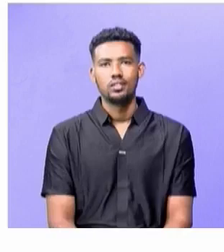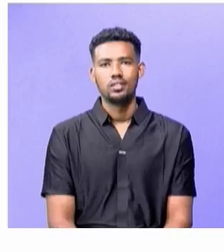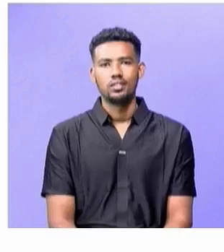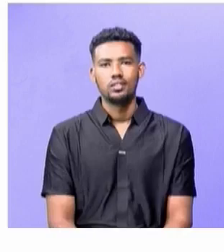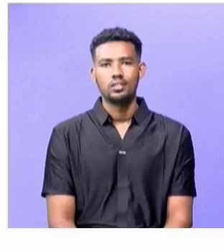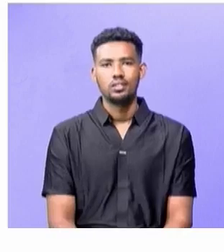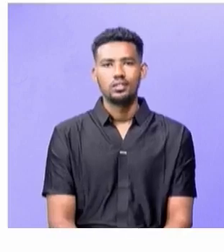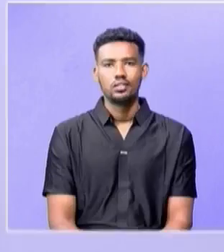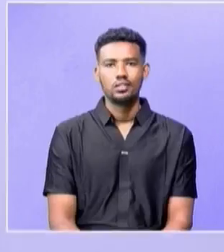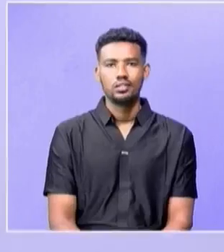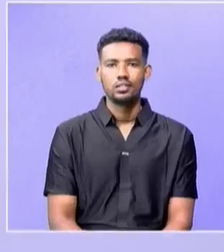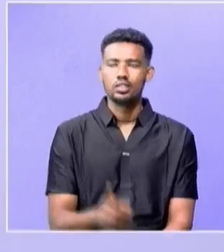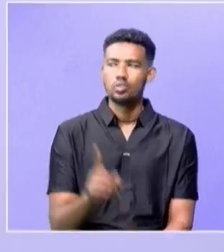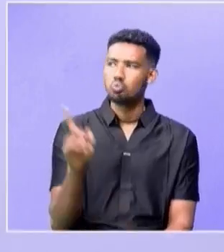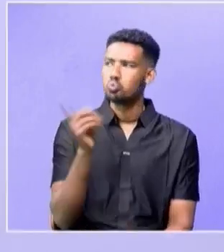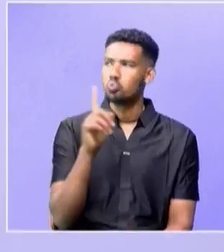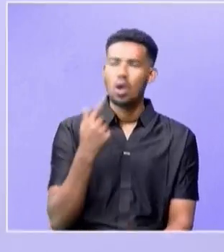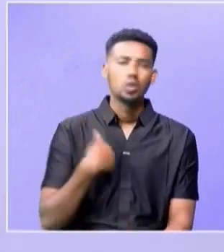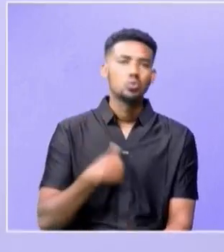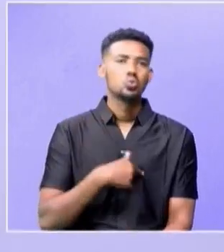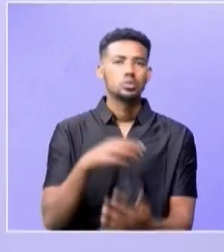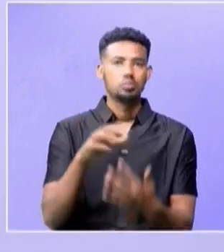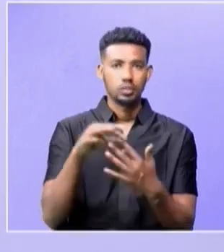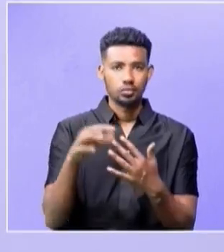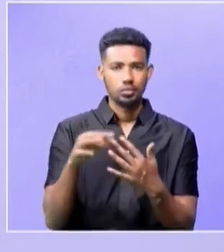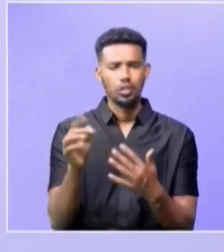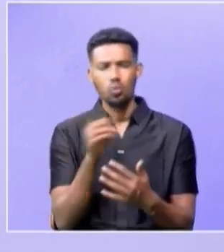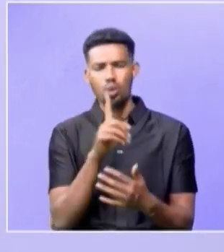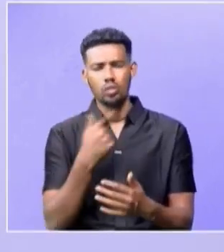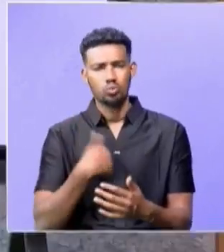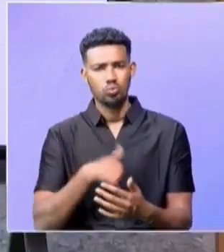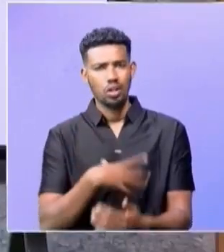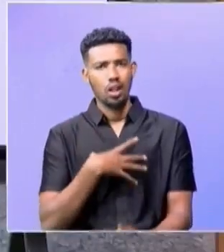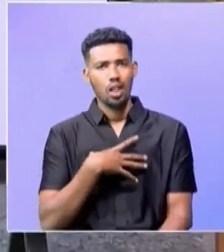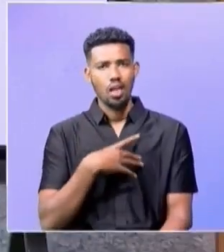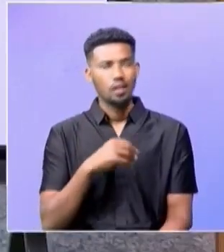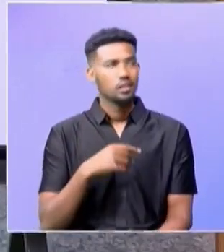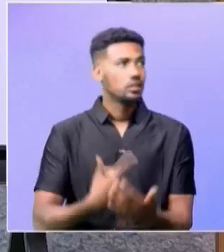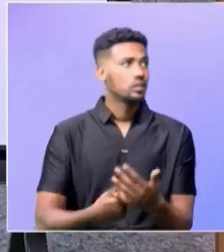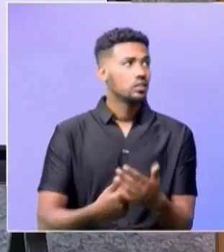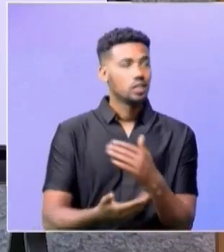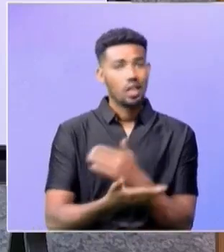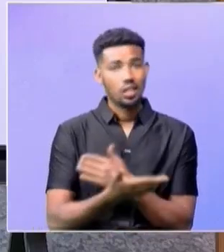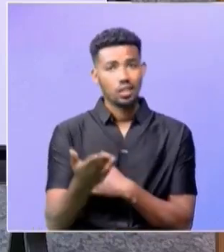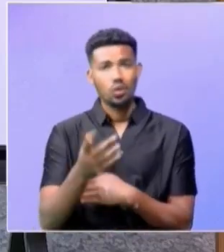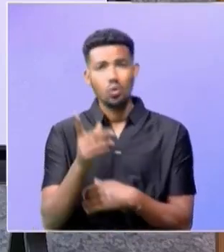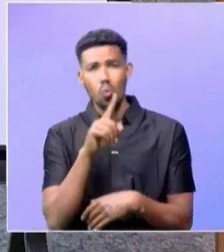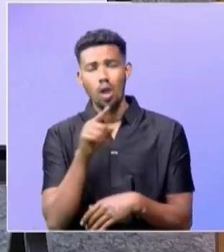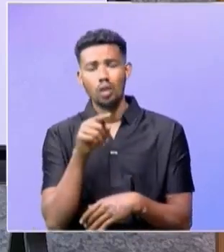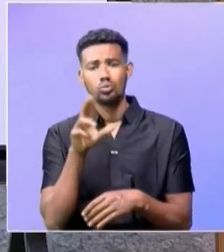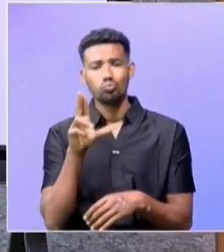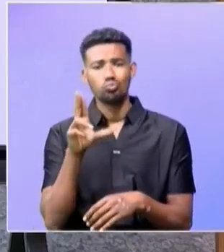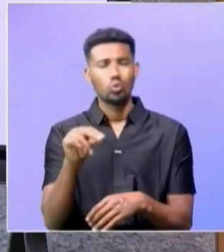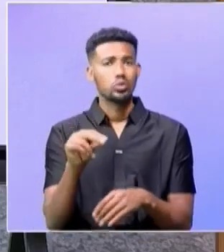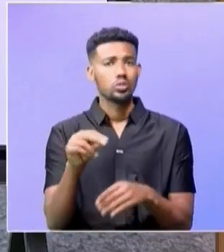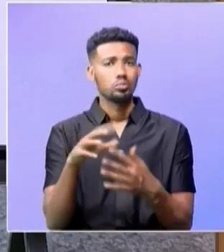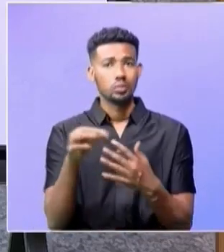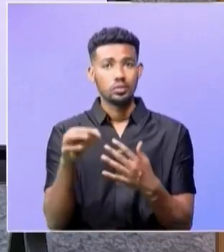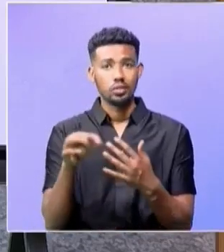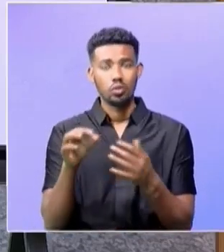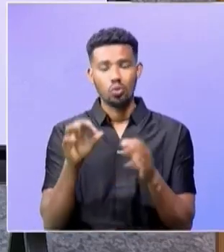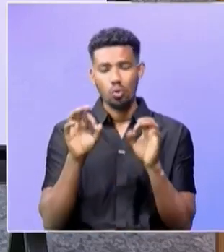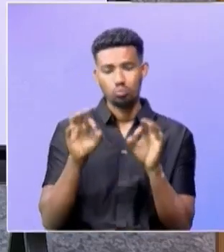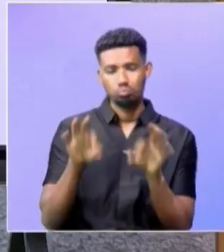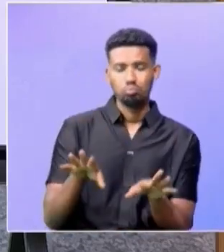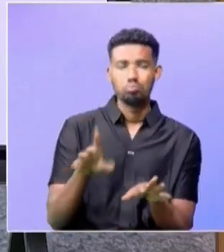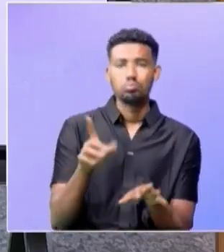This is what we prefer, what we like. And also there is a thing what you don't prefer, what you don't like.